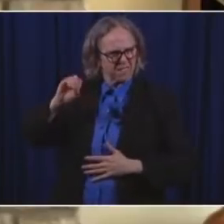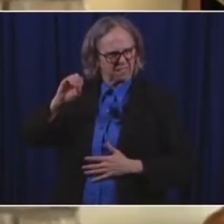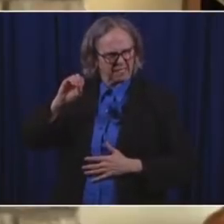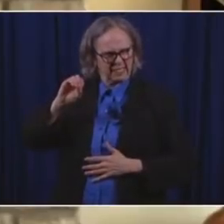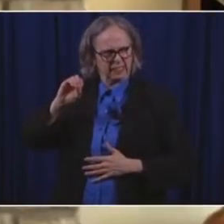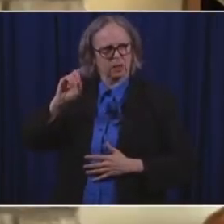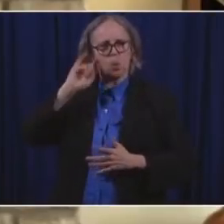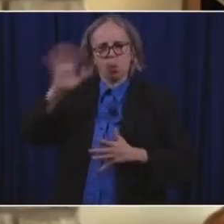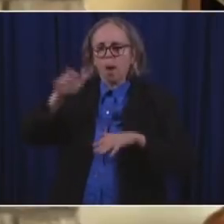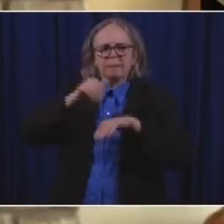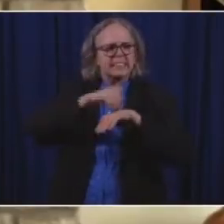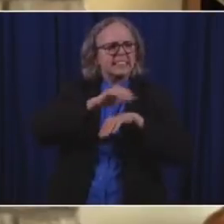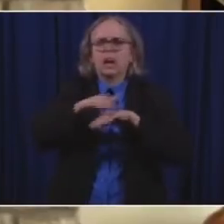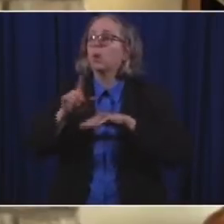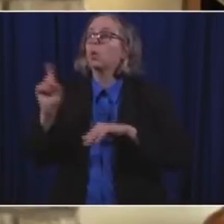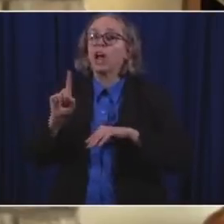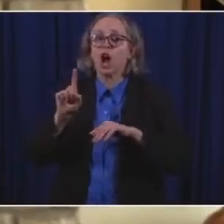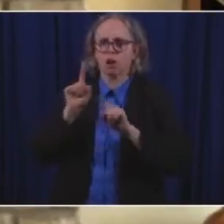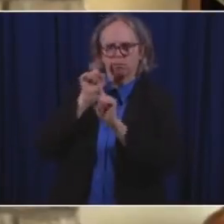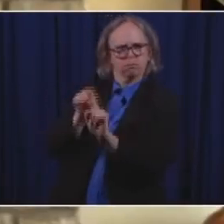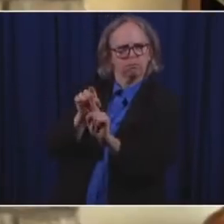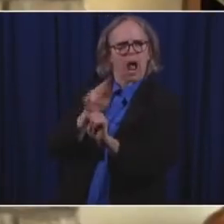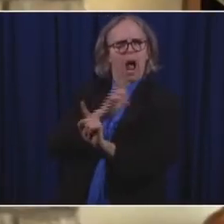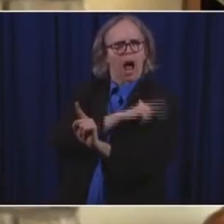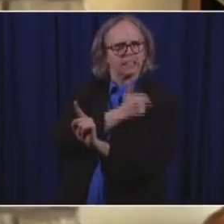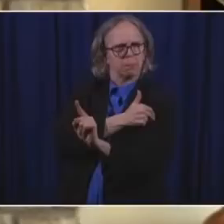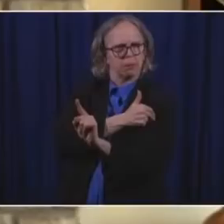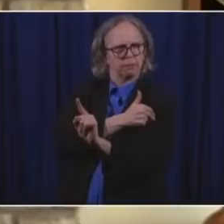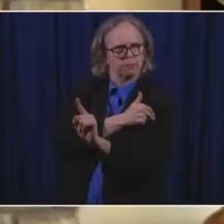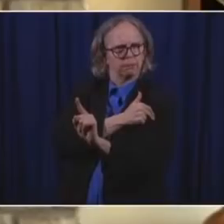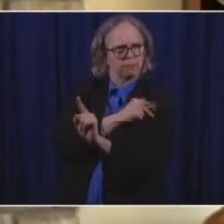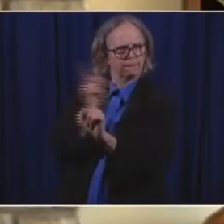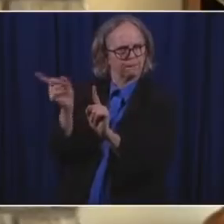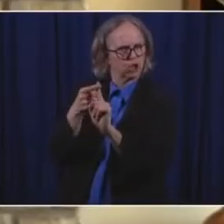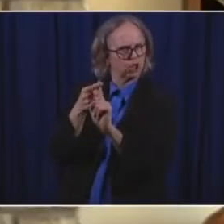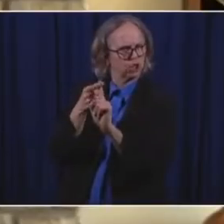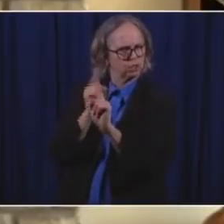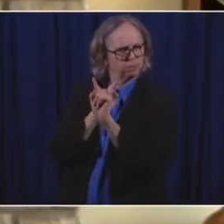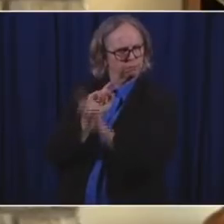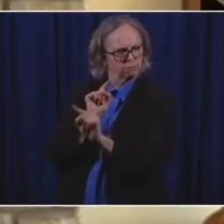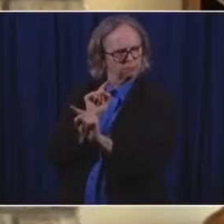This will be the vaccine that's pre-positioned.